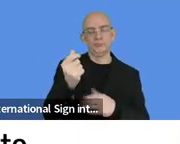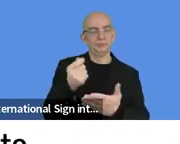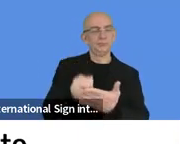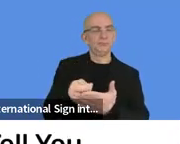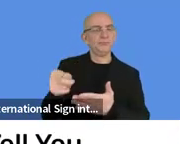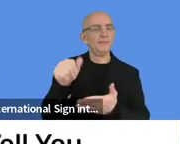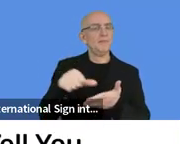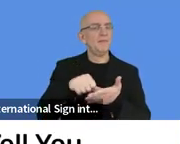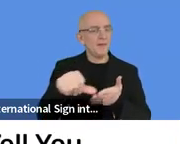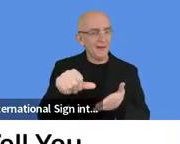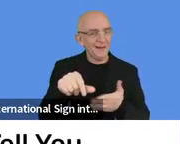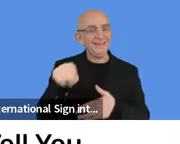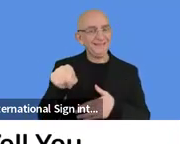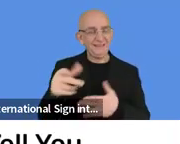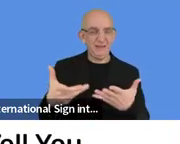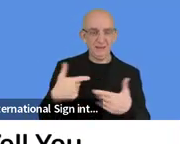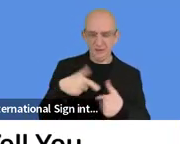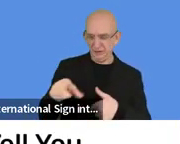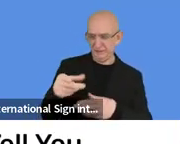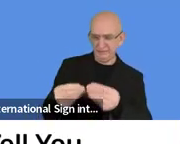the exchange is here.